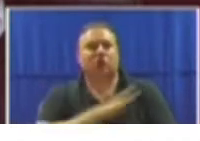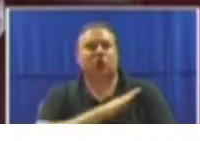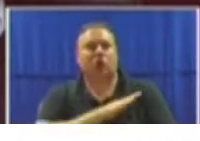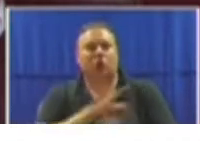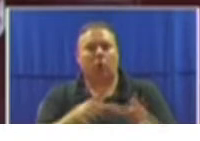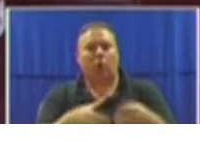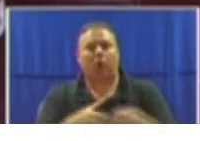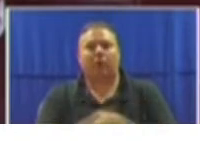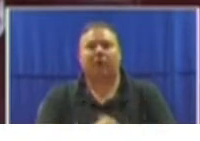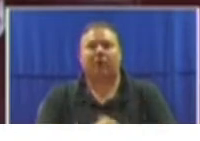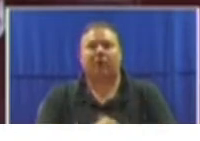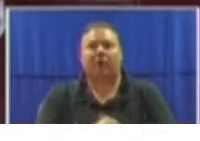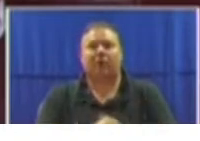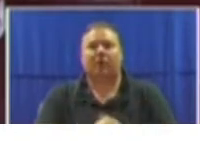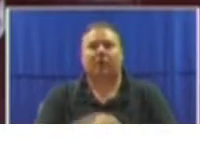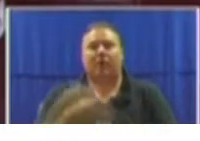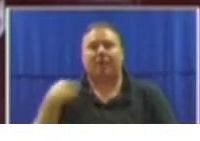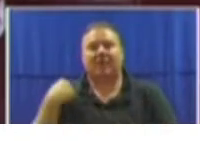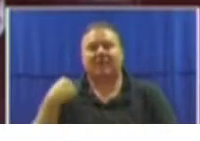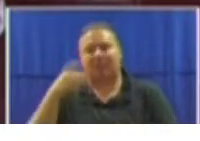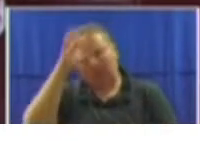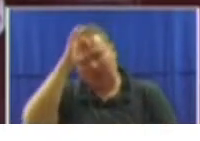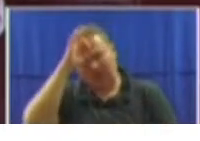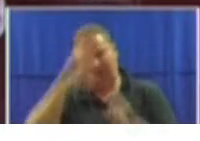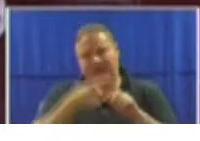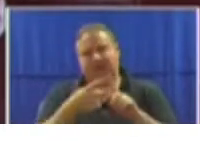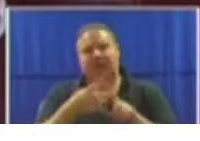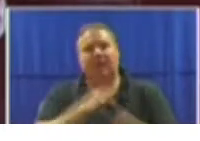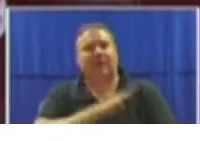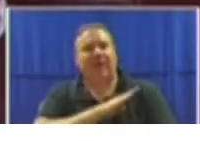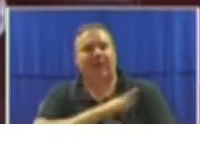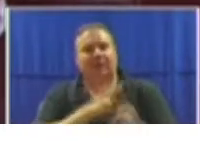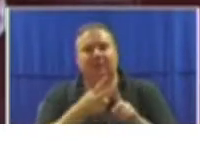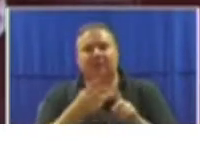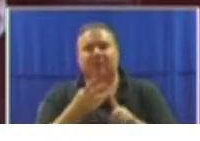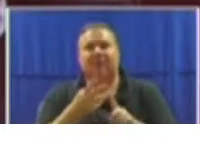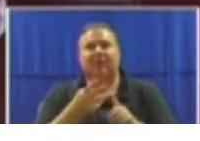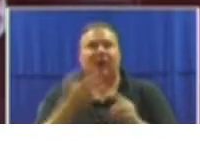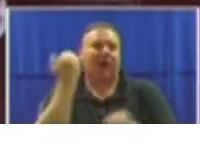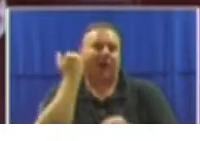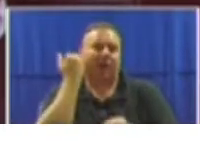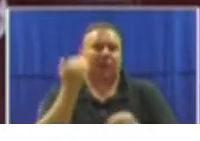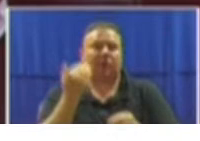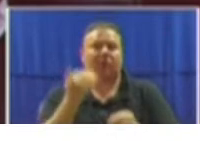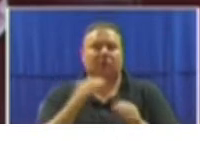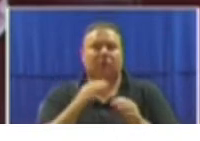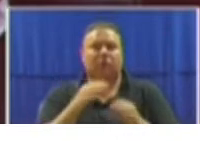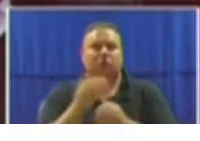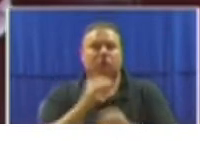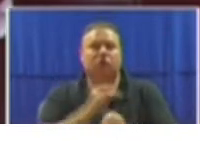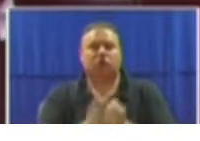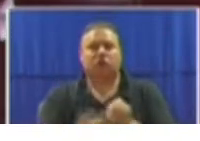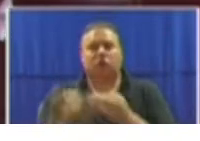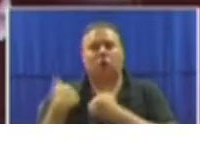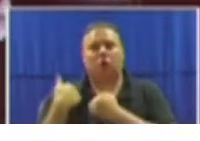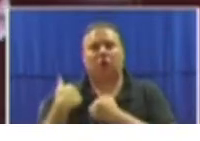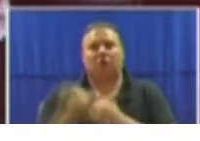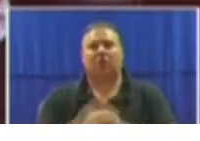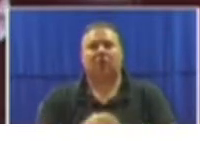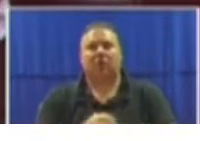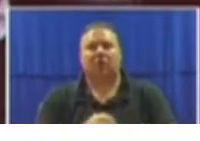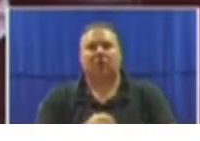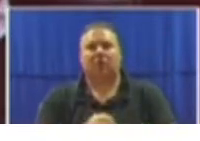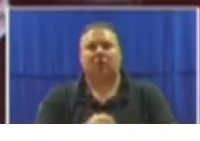to meet with the Minister of Police, Defense and State Security. It is premature to